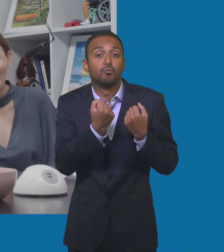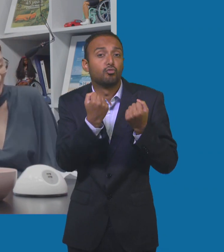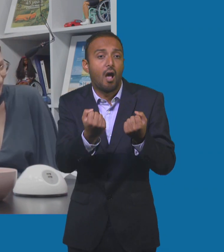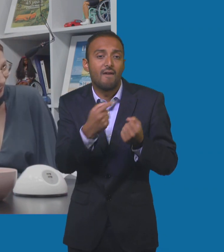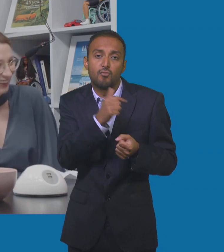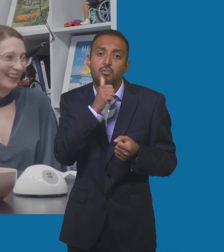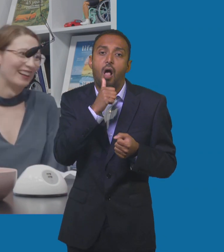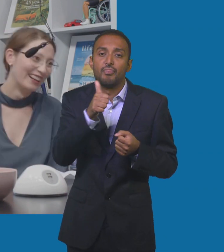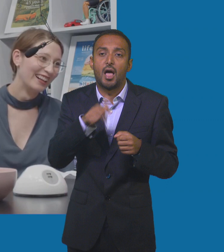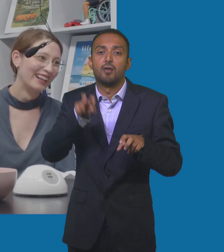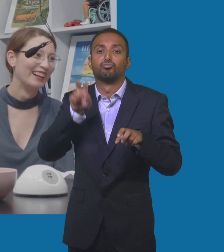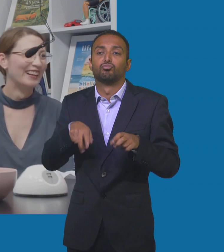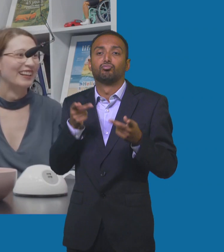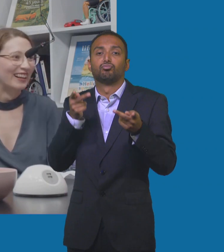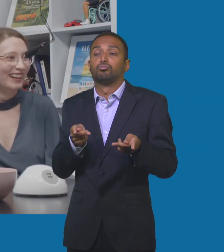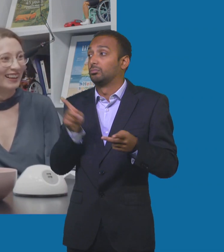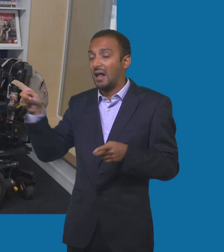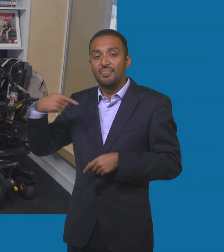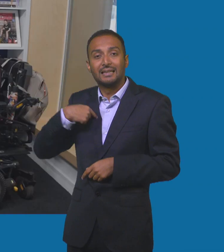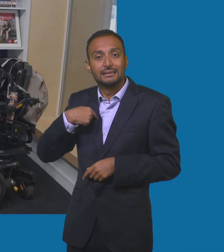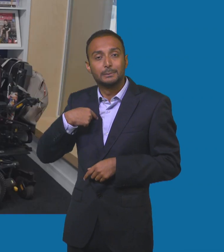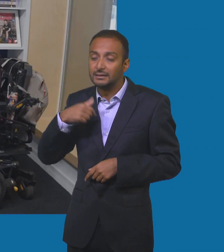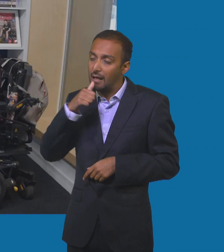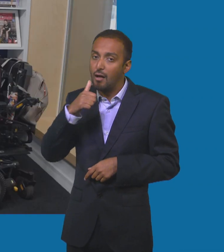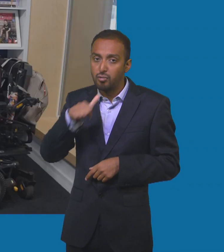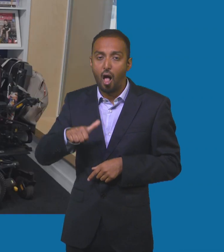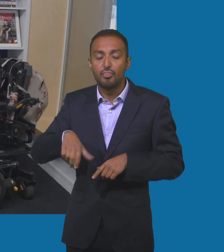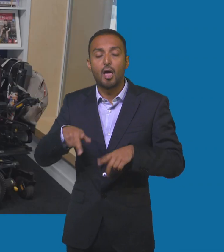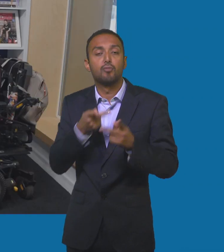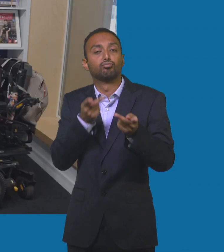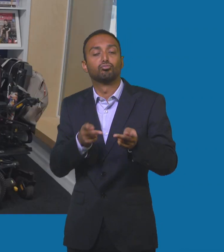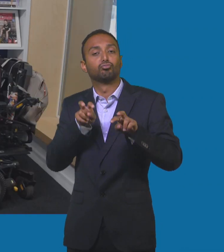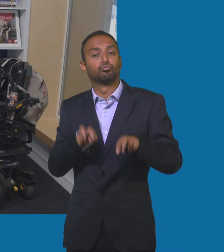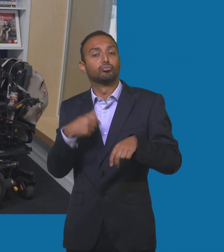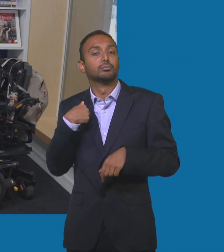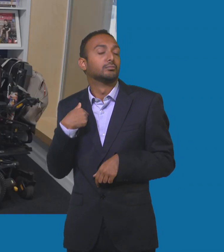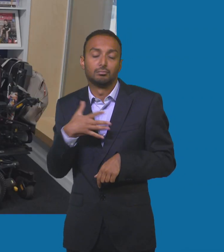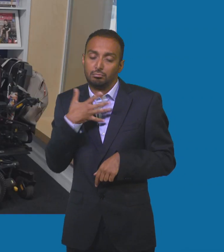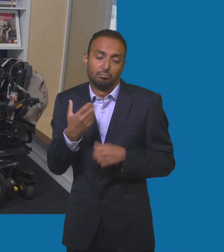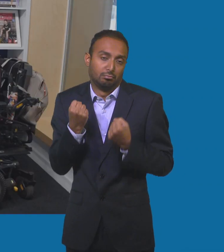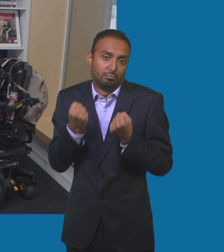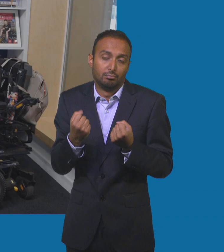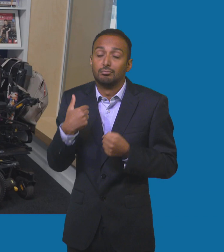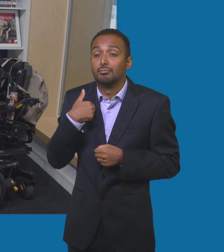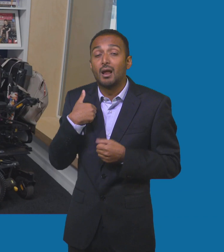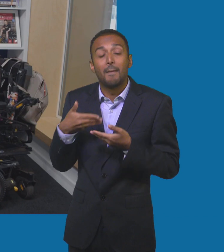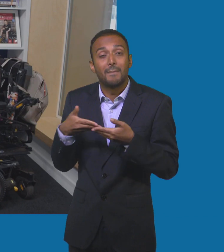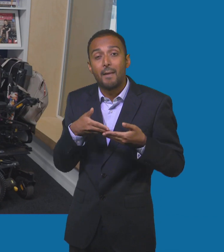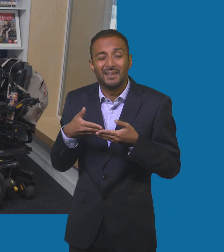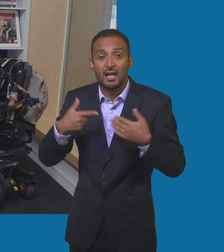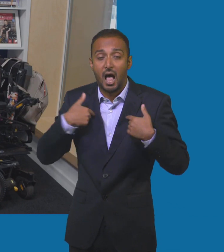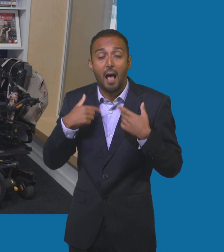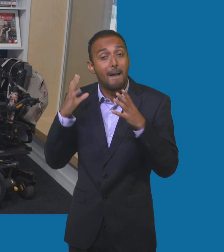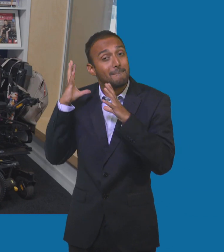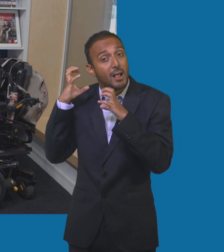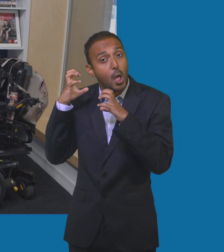me. That sounds a bit of you, I just Sam. want to be chauffeured around. When I was a baby, I was carried on a pillow because I was so fragile that my